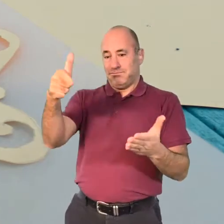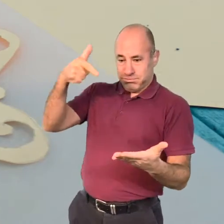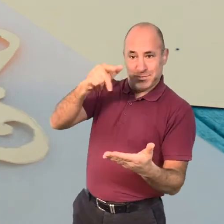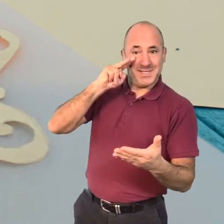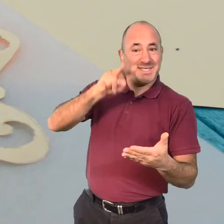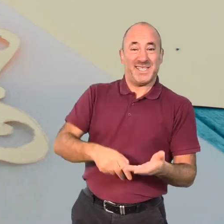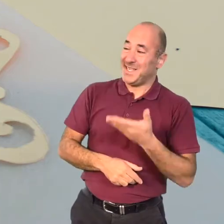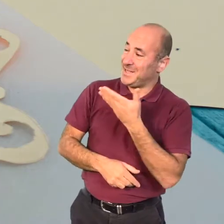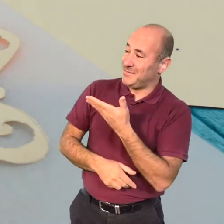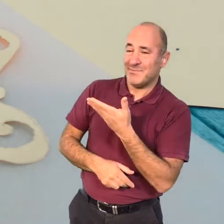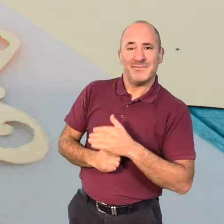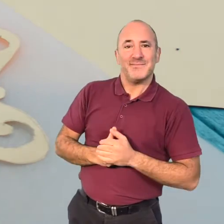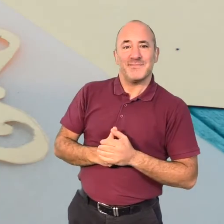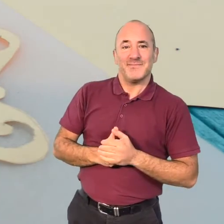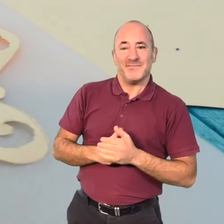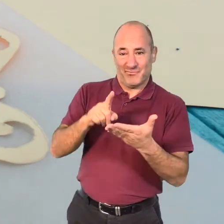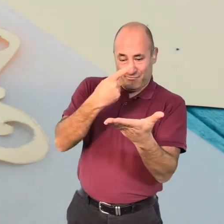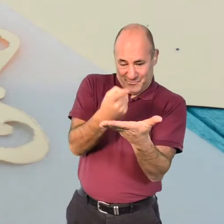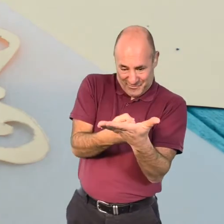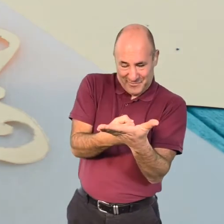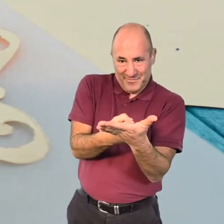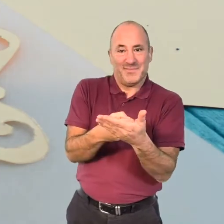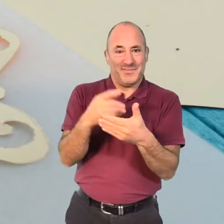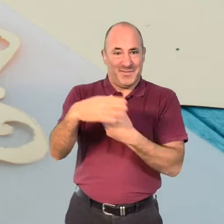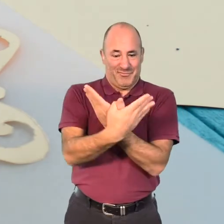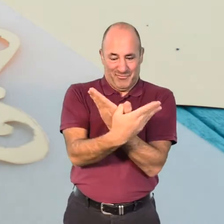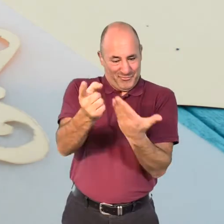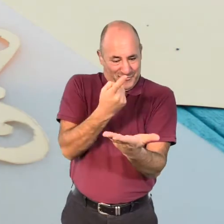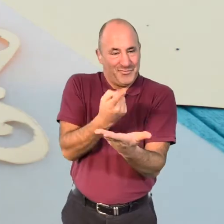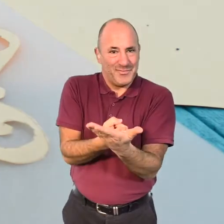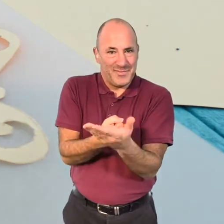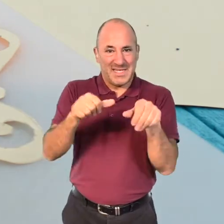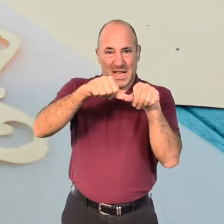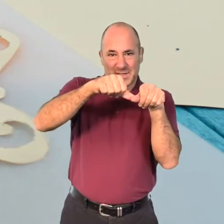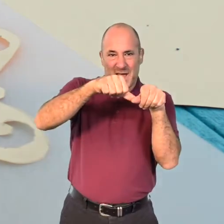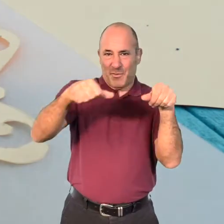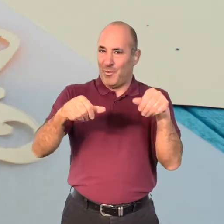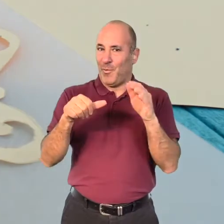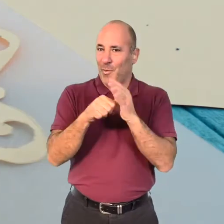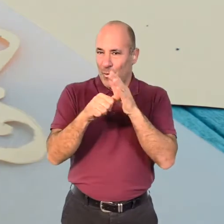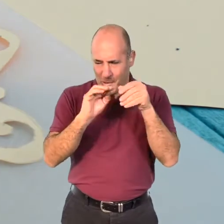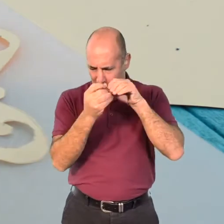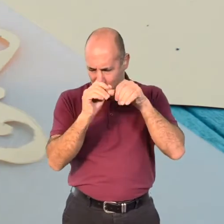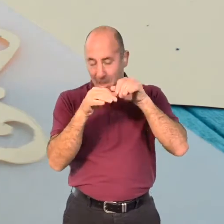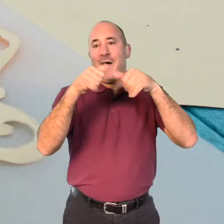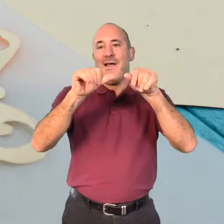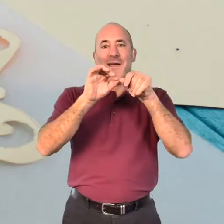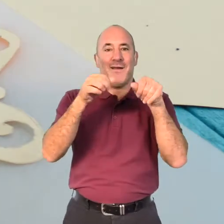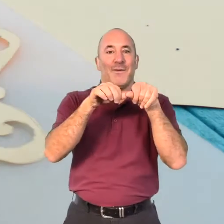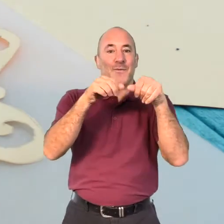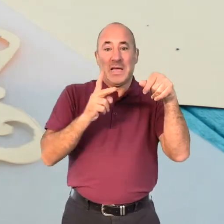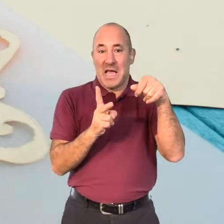close-up camera angle now. I'm going to pick up my sellotape, find the end, which is always a bit tricky. I'm going to cut the very end